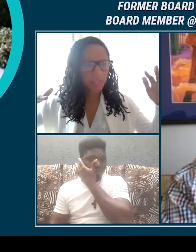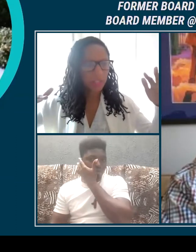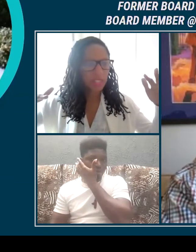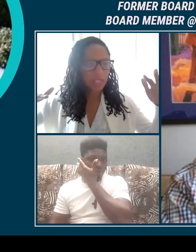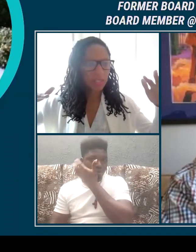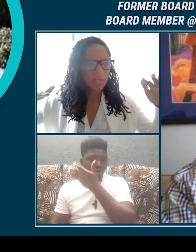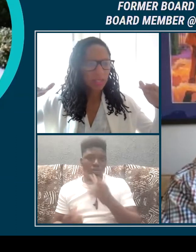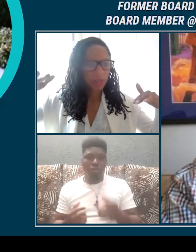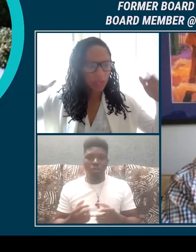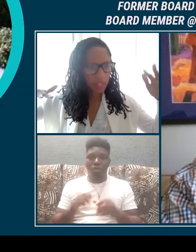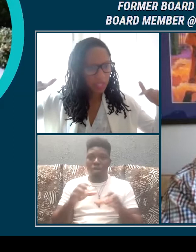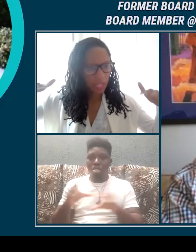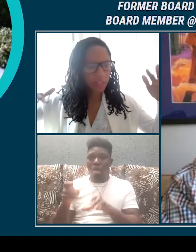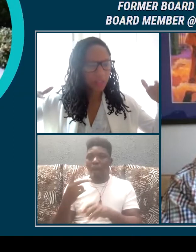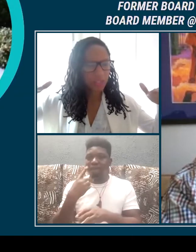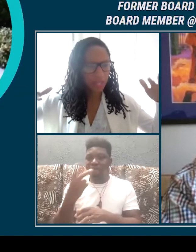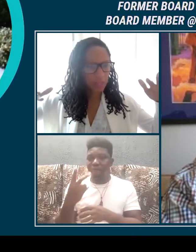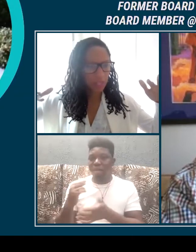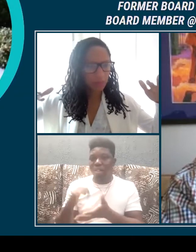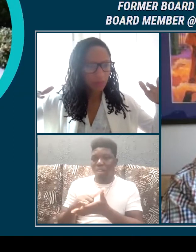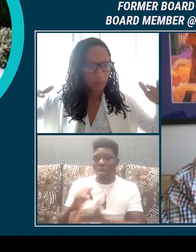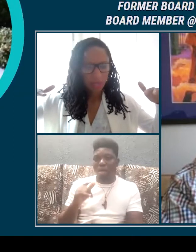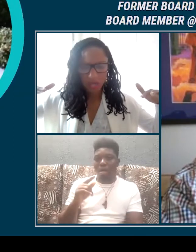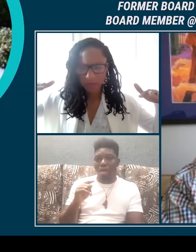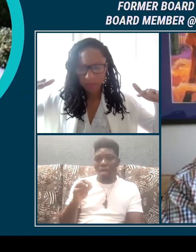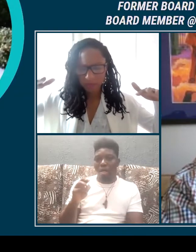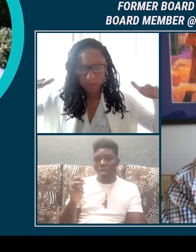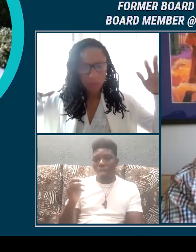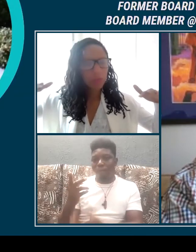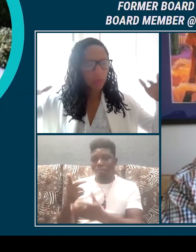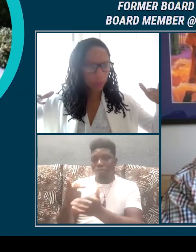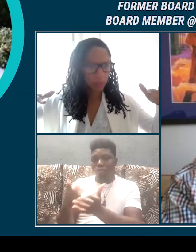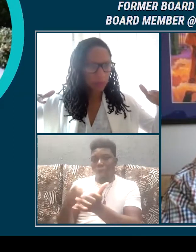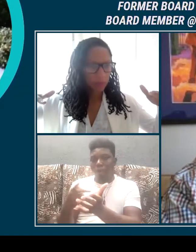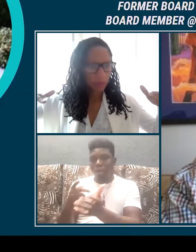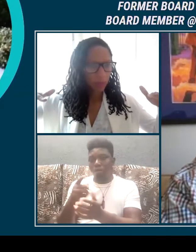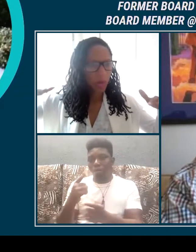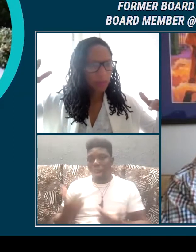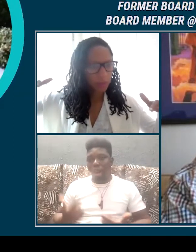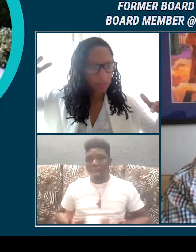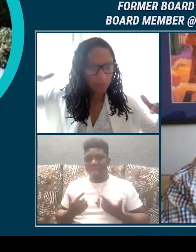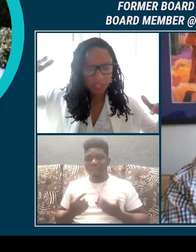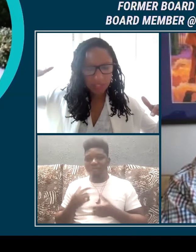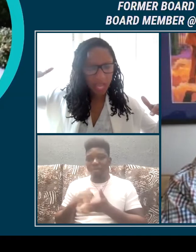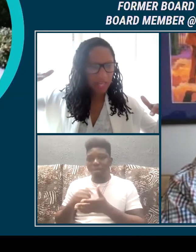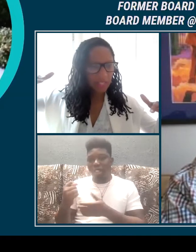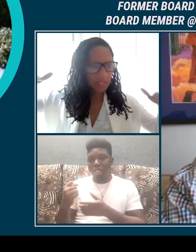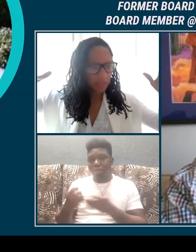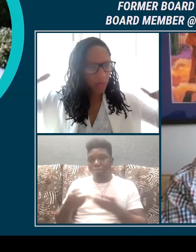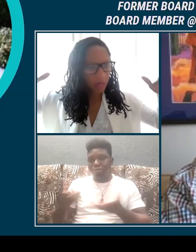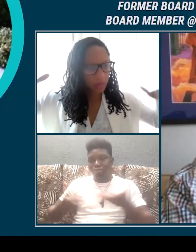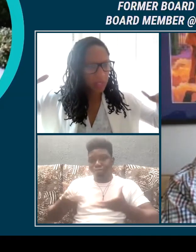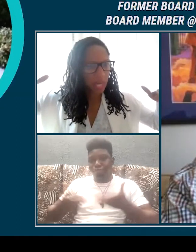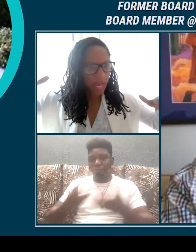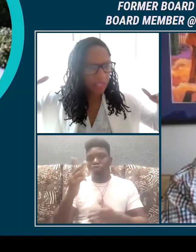double consciousness? You're living in the intersection of two groups, one who's given status